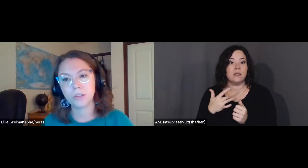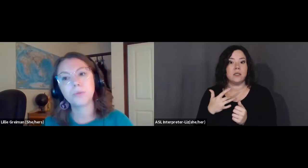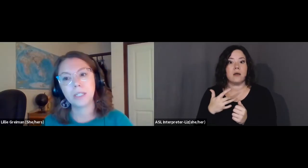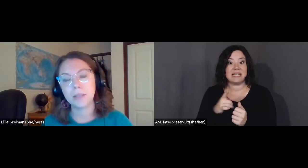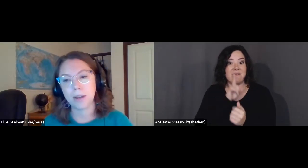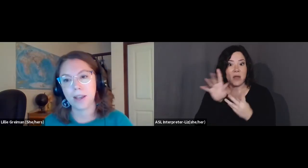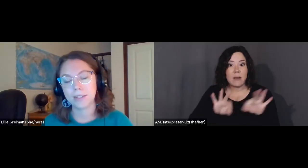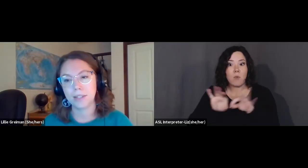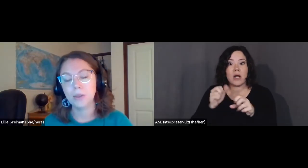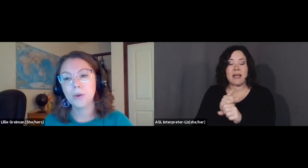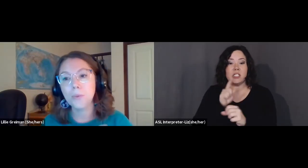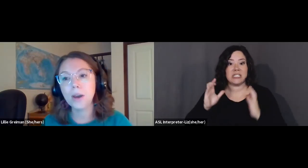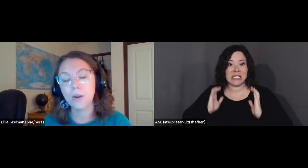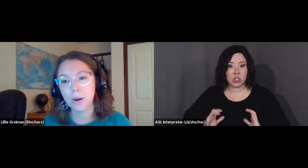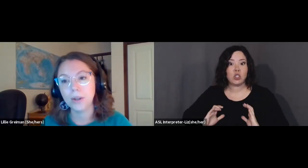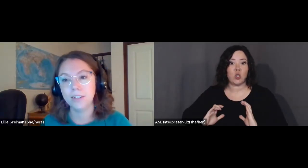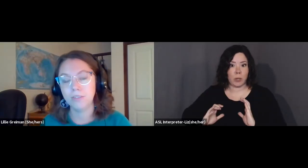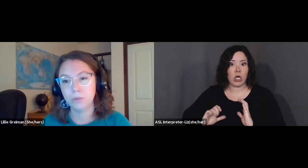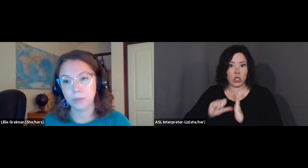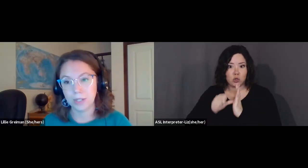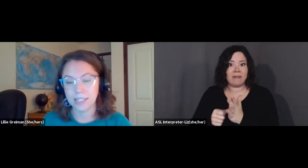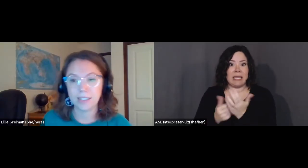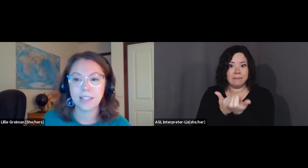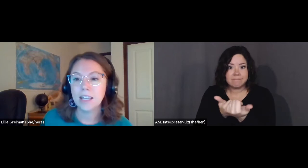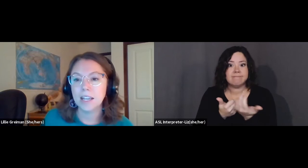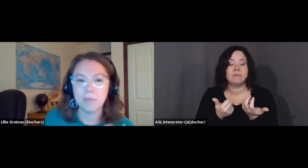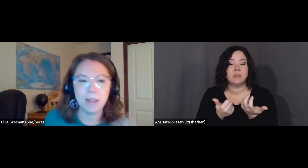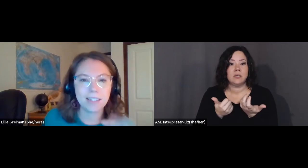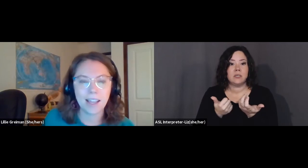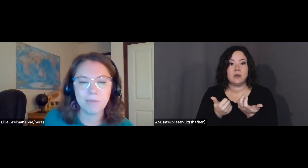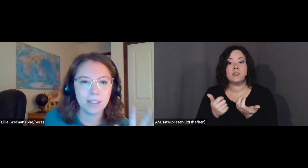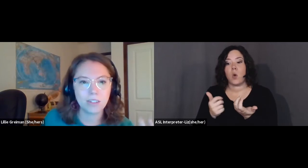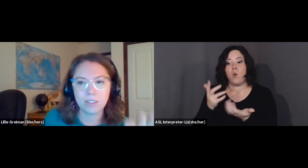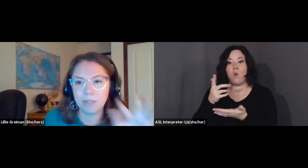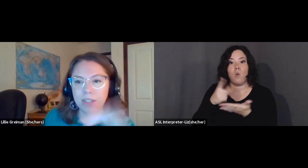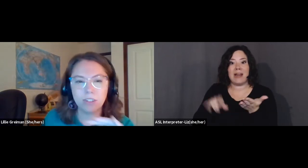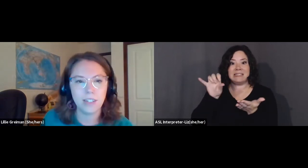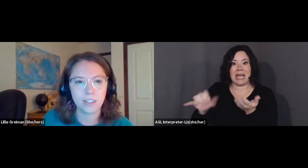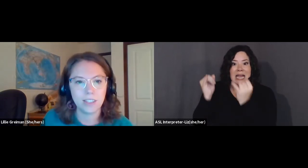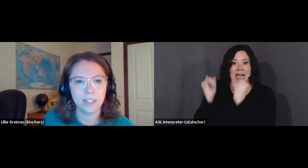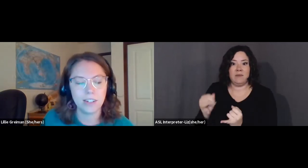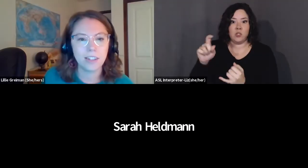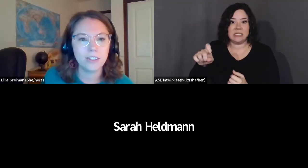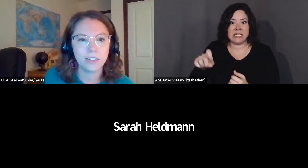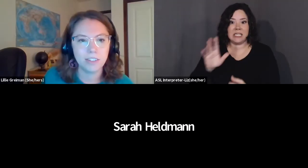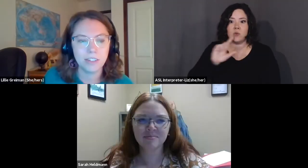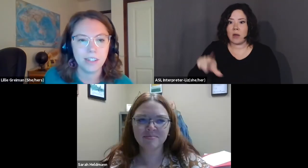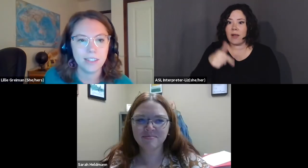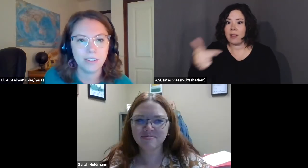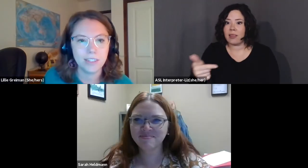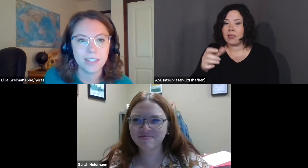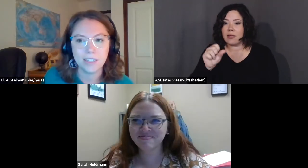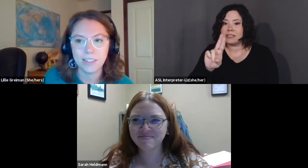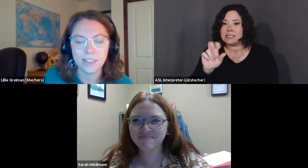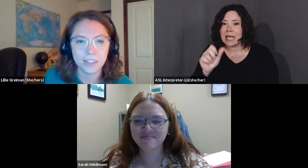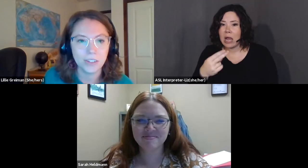right? So it's really about asking what are an individual's needs. And that's, I'm gonna turn it, actually, Sarah, I saw you turn your video on. I don't